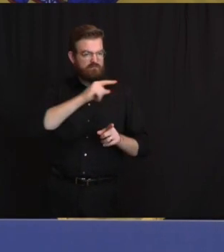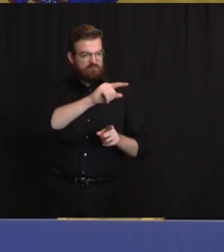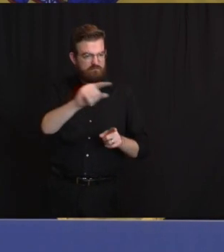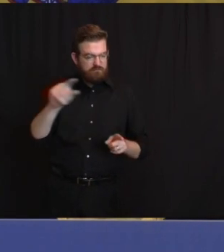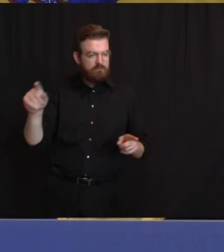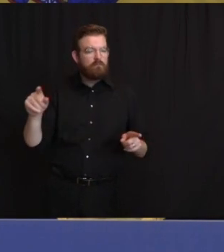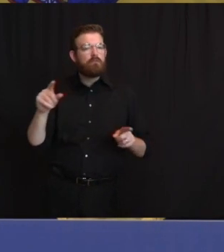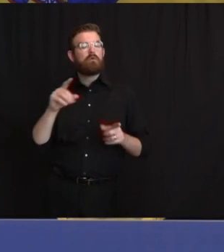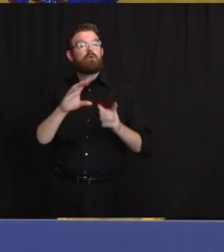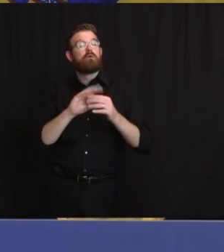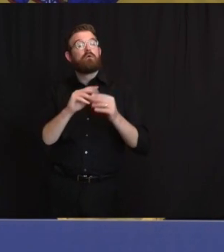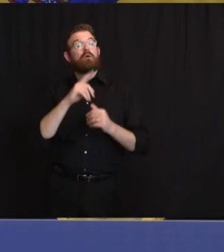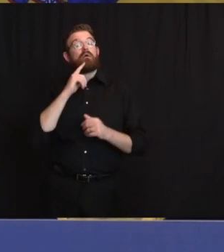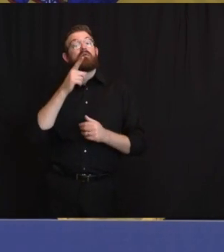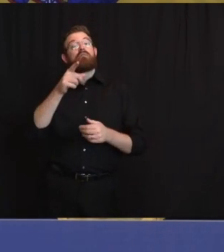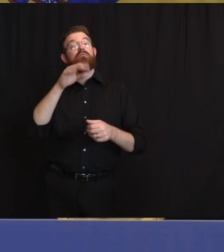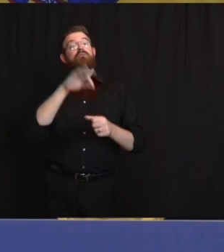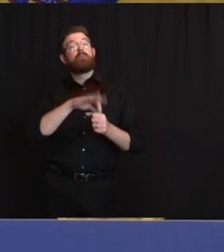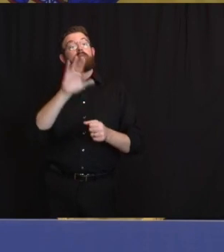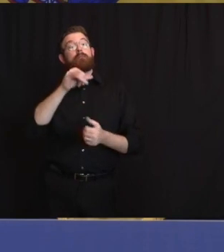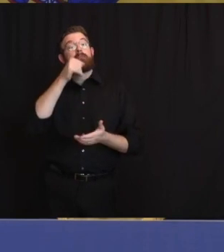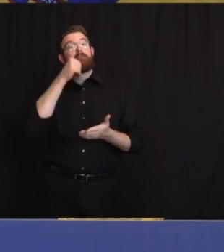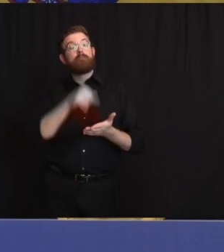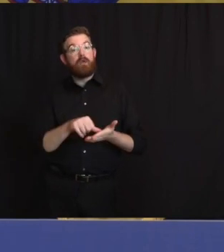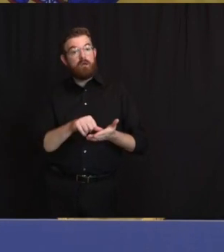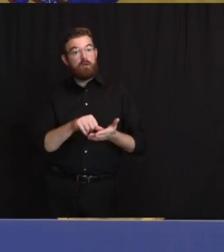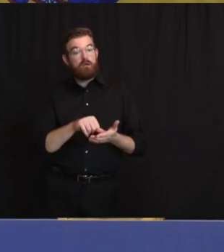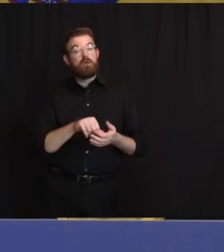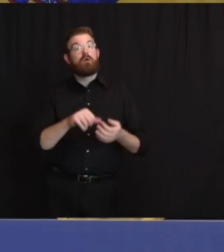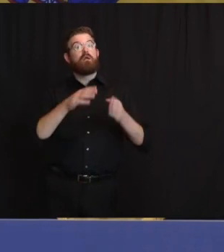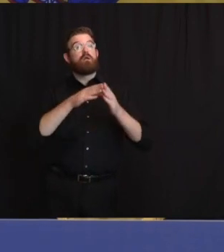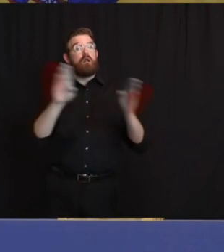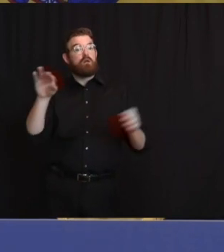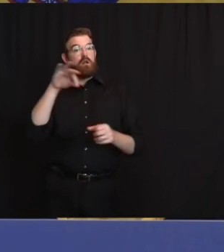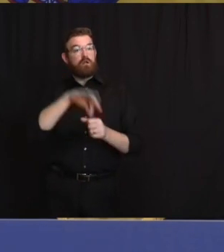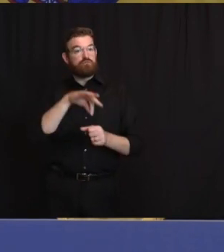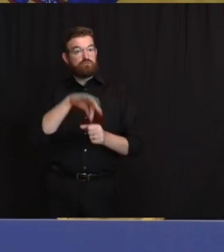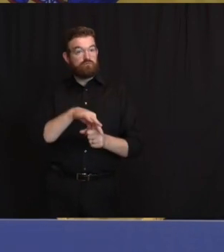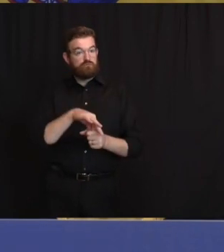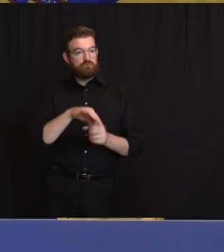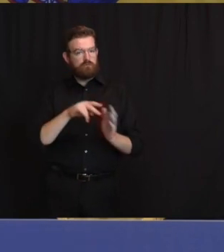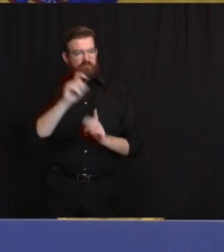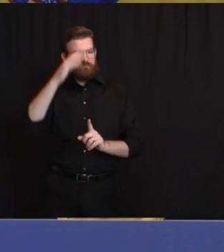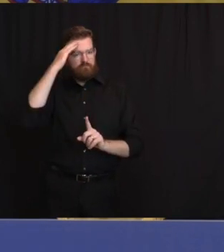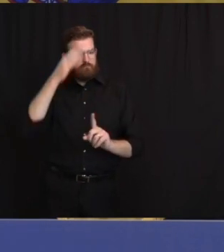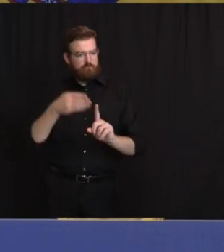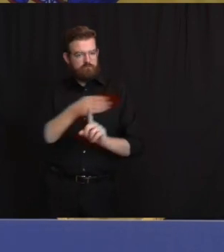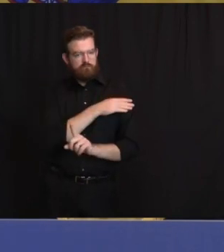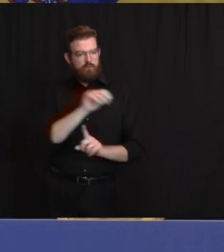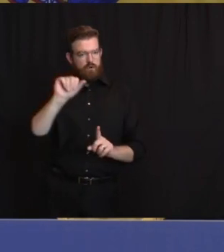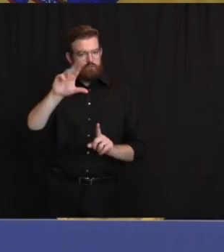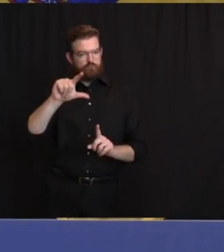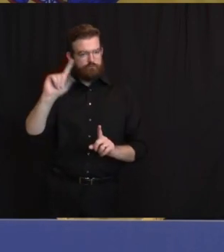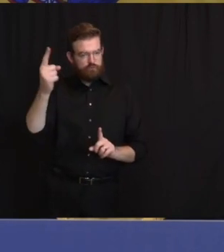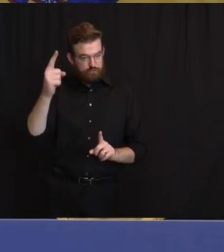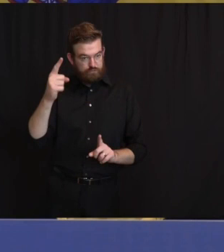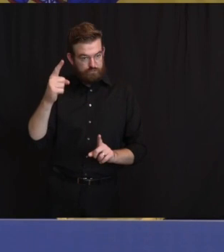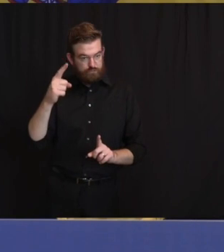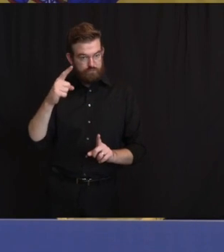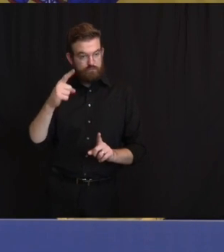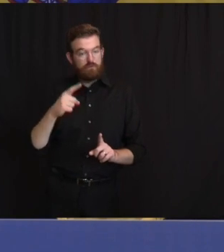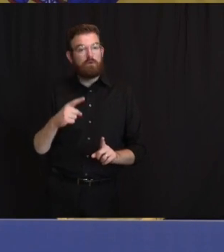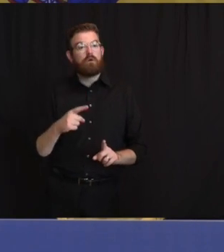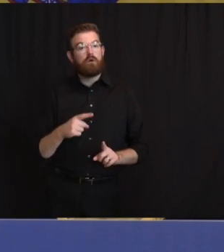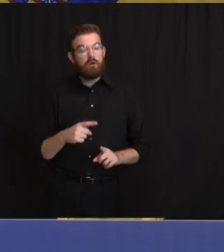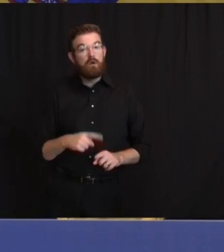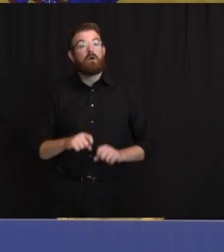general election in November, that they would need to know by August 1st to start sending out the nearly 6.2 million